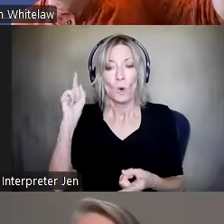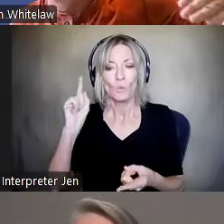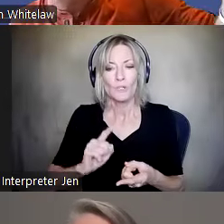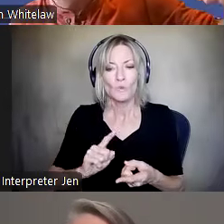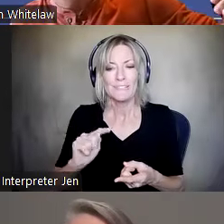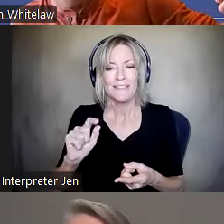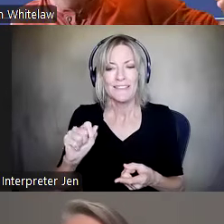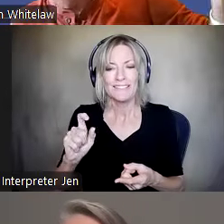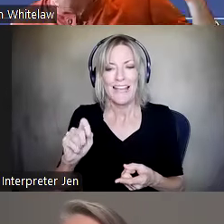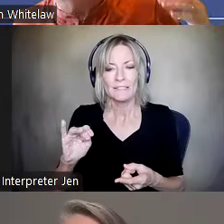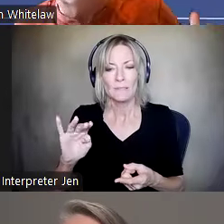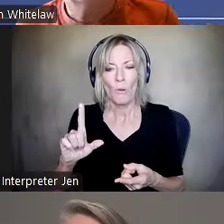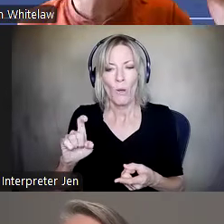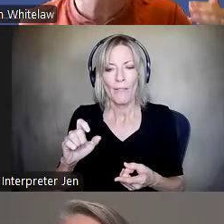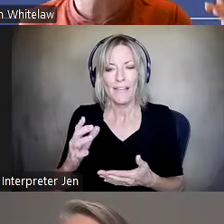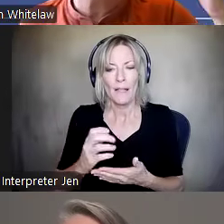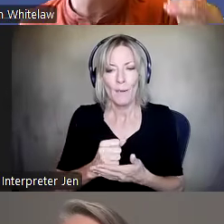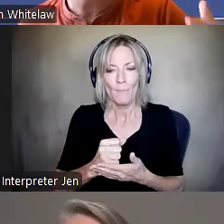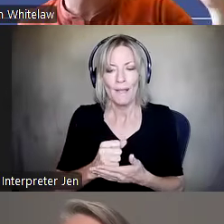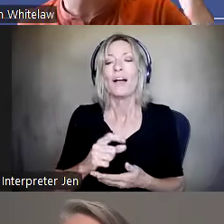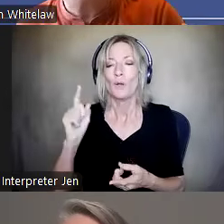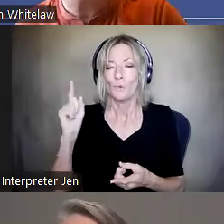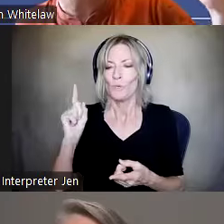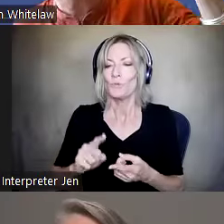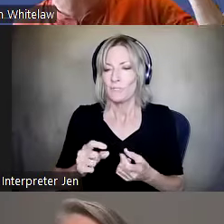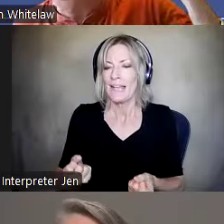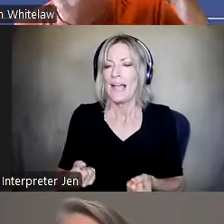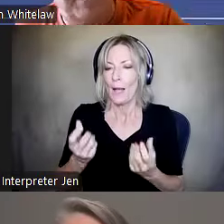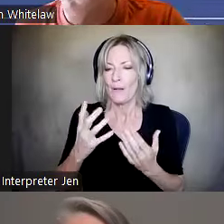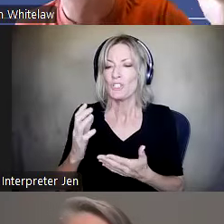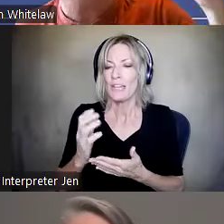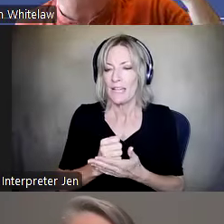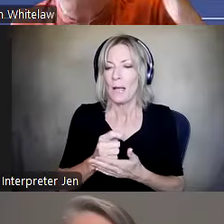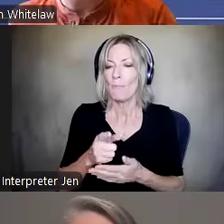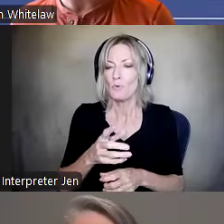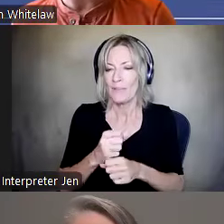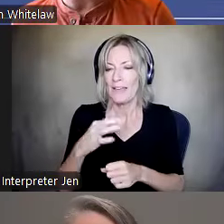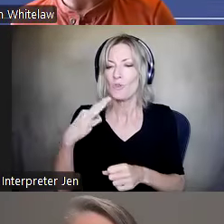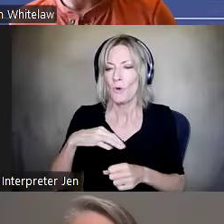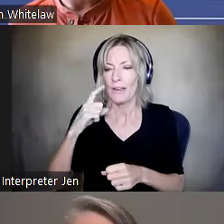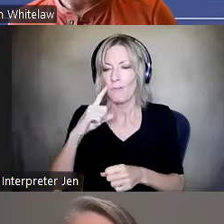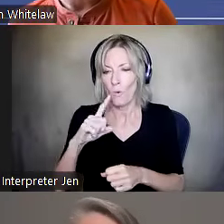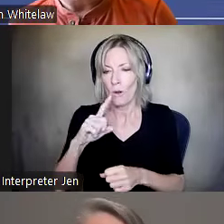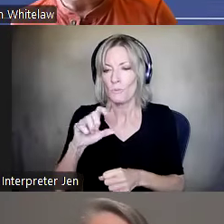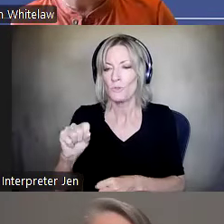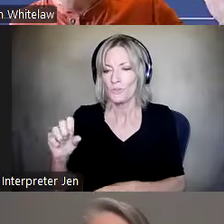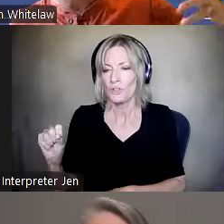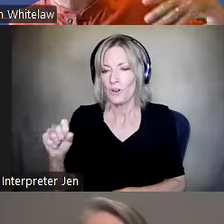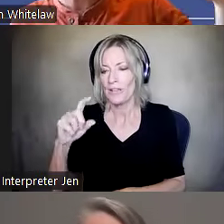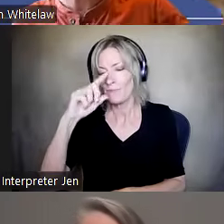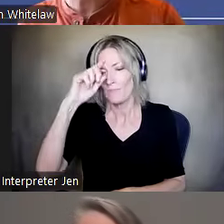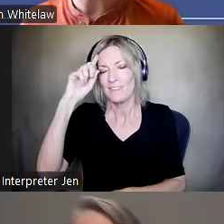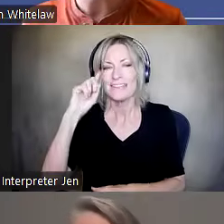taxable income, you are also reducing the amount of income you get credit for with Social Security. So there is